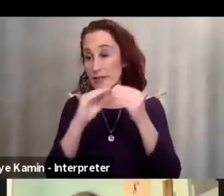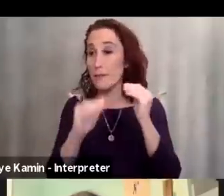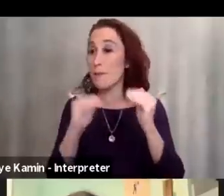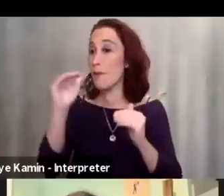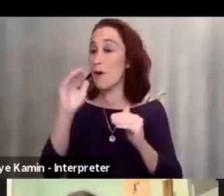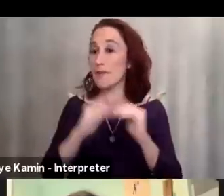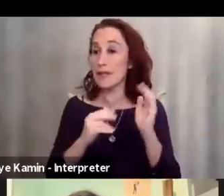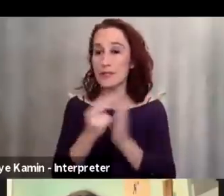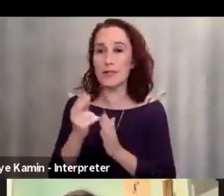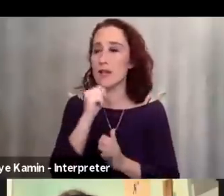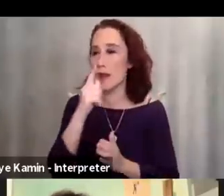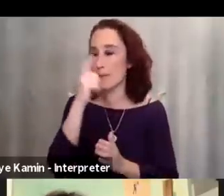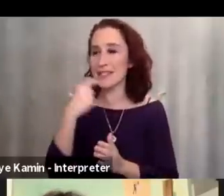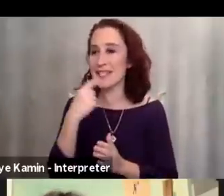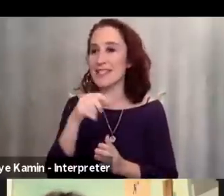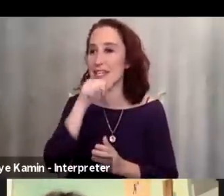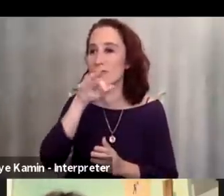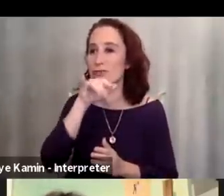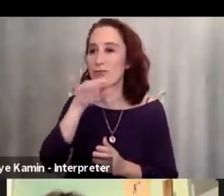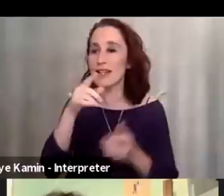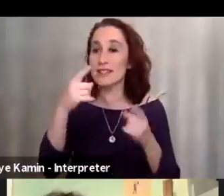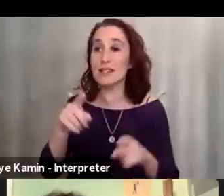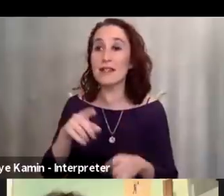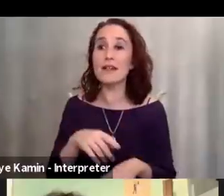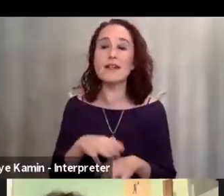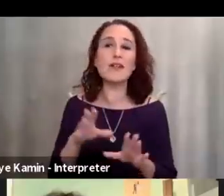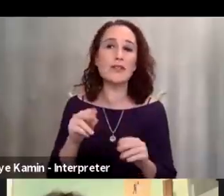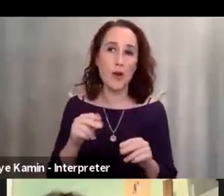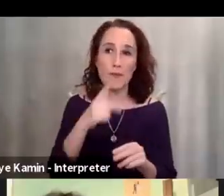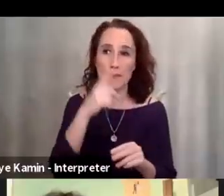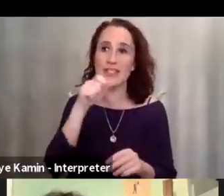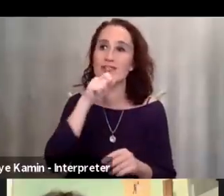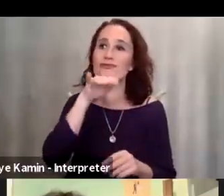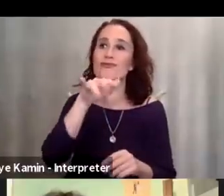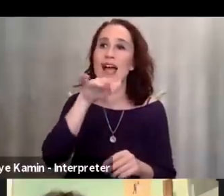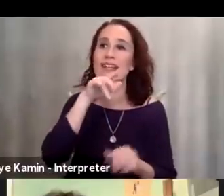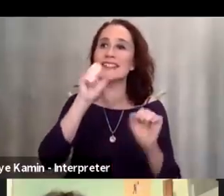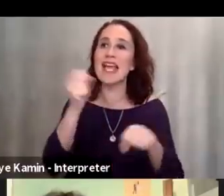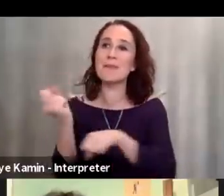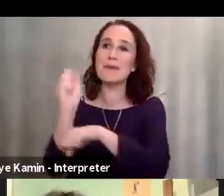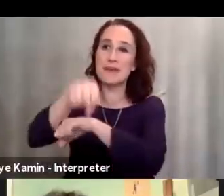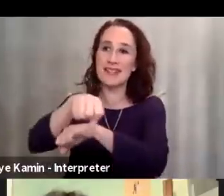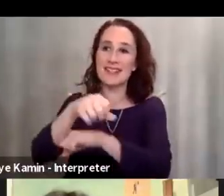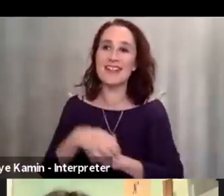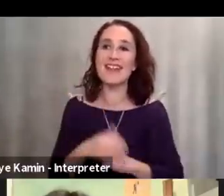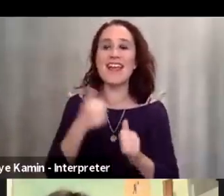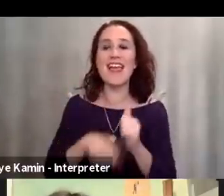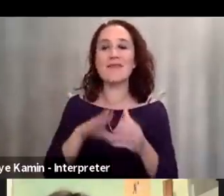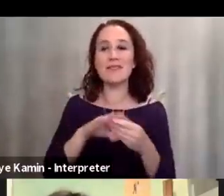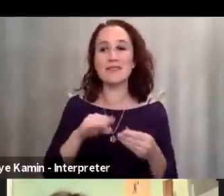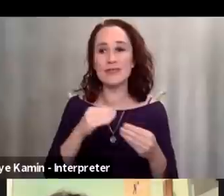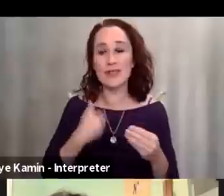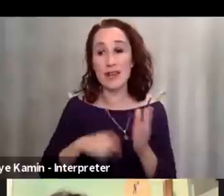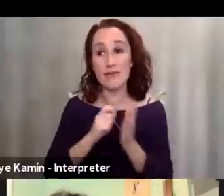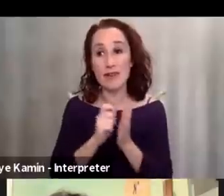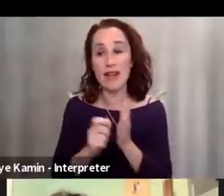us that dragons exist, but because they tell us that dragons can be beaten. And so every story that I write, the